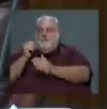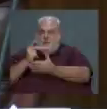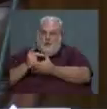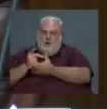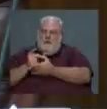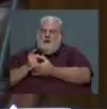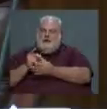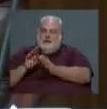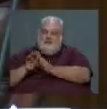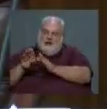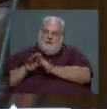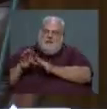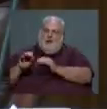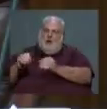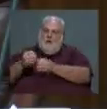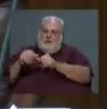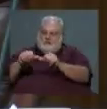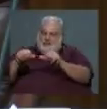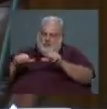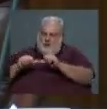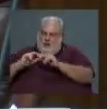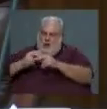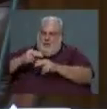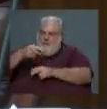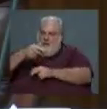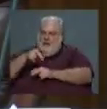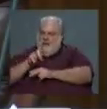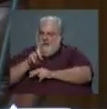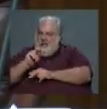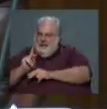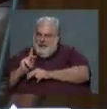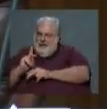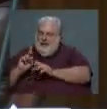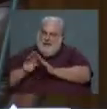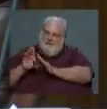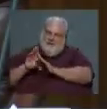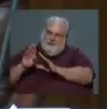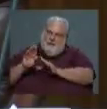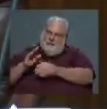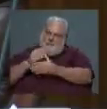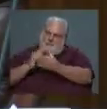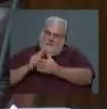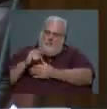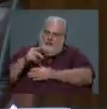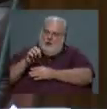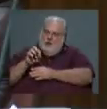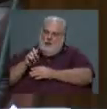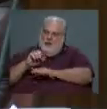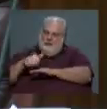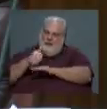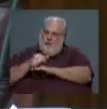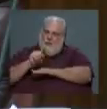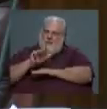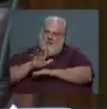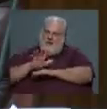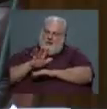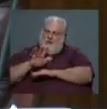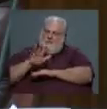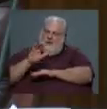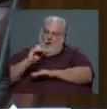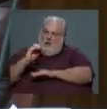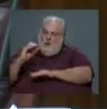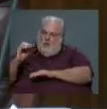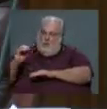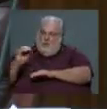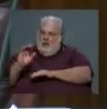zoning development establish a plan office district titled PVK Development Lot B, short form POD, located in the 15,000 block of Canis